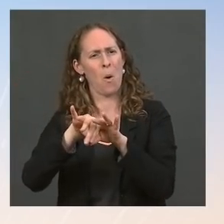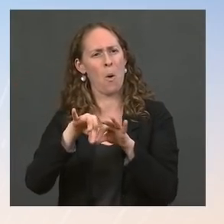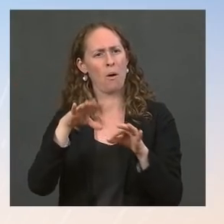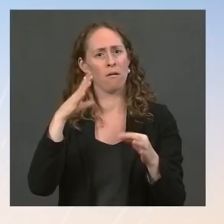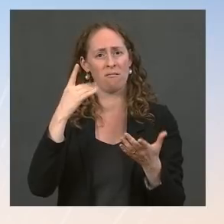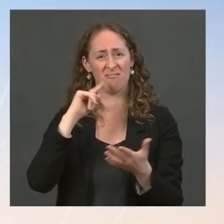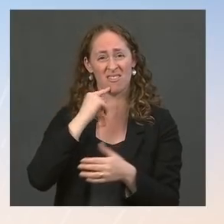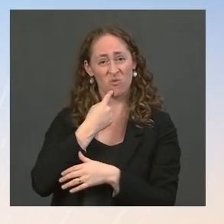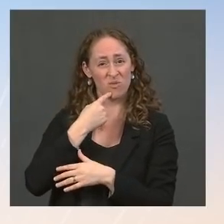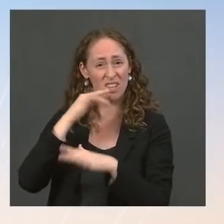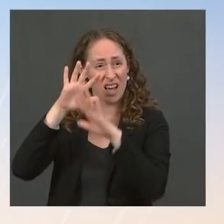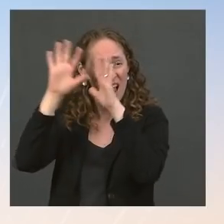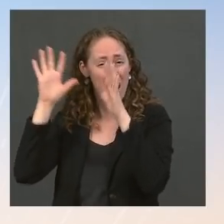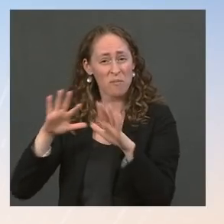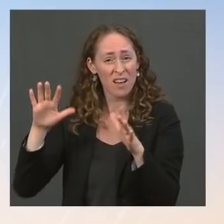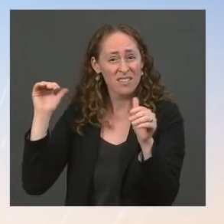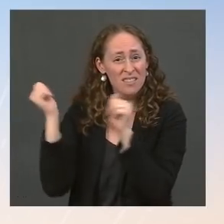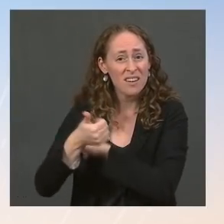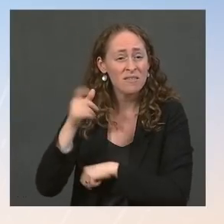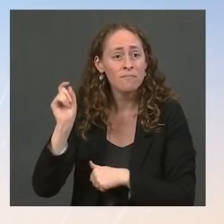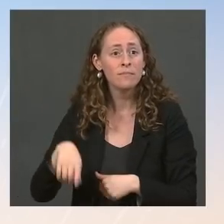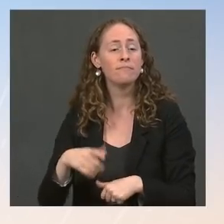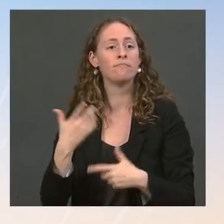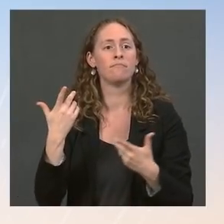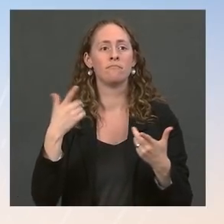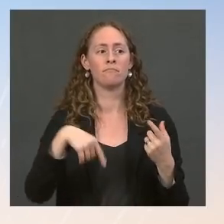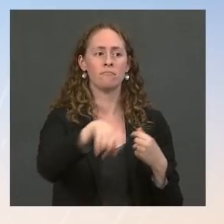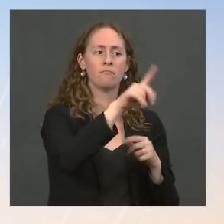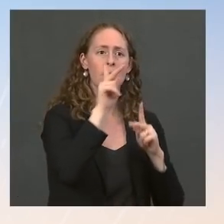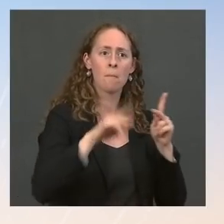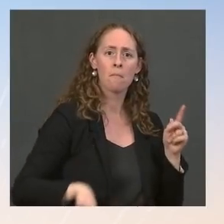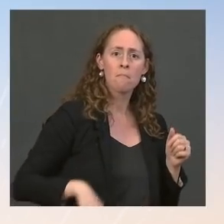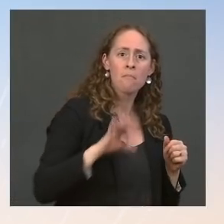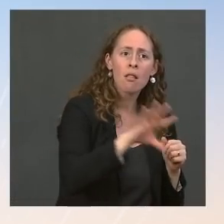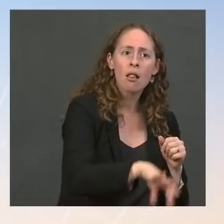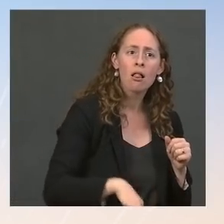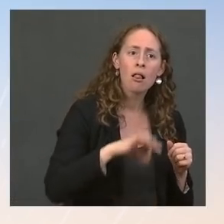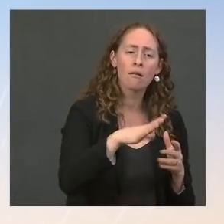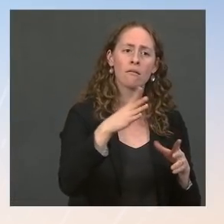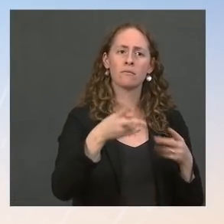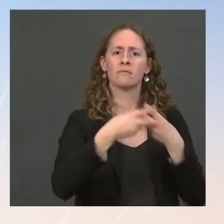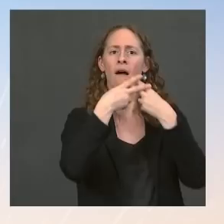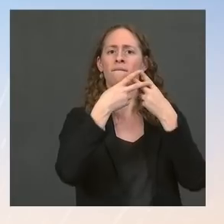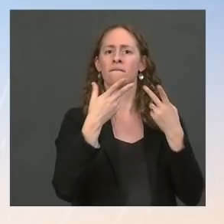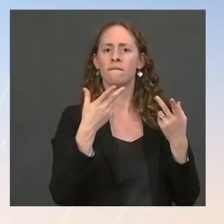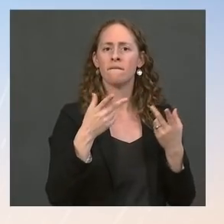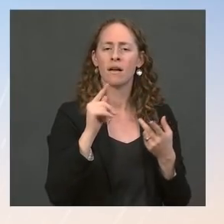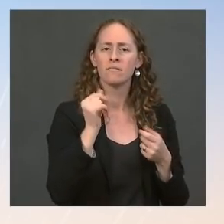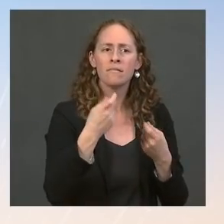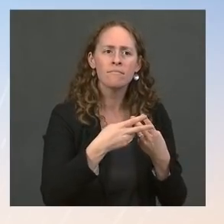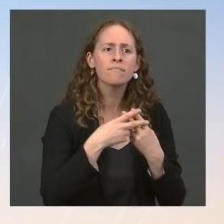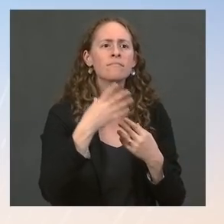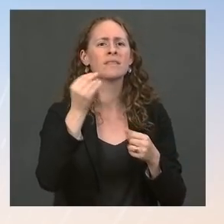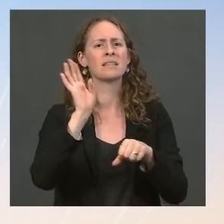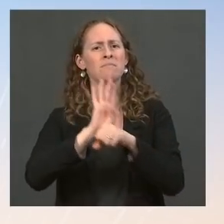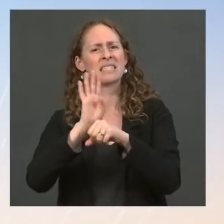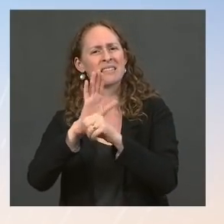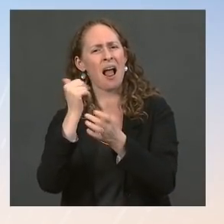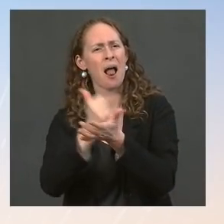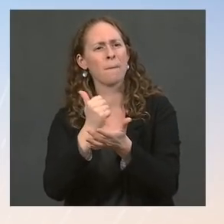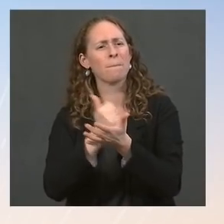lower costs for the American people, cut taxes for 50 million Americans, 4 million small businesses. Yes, there's